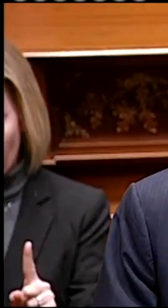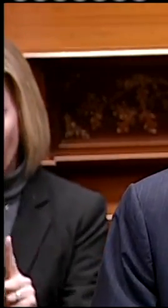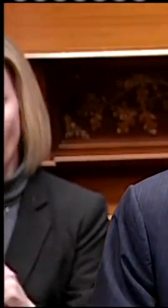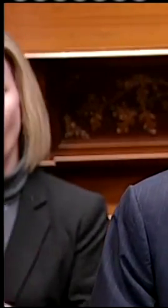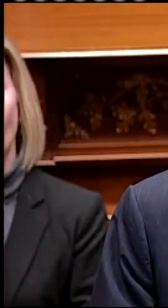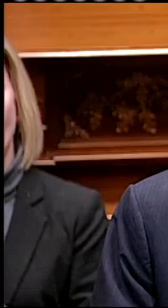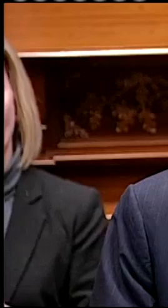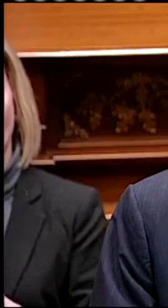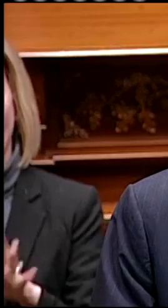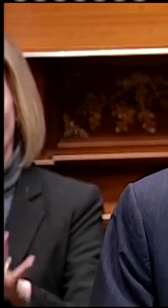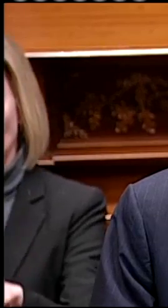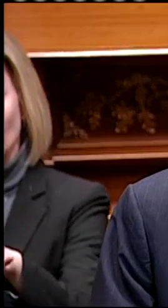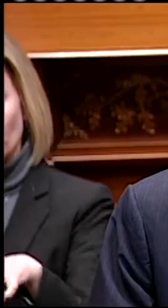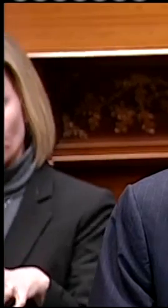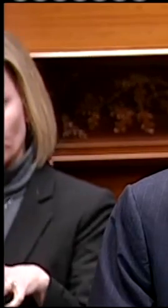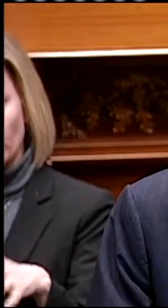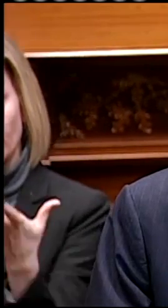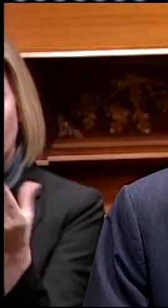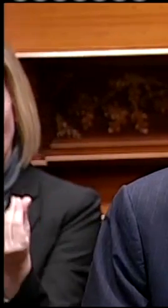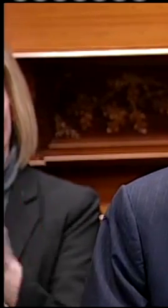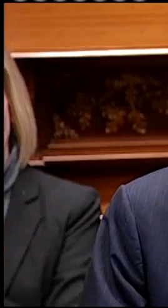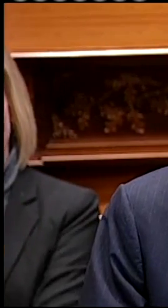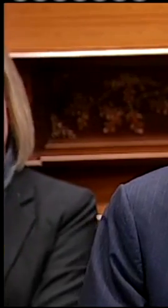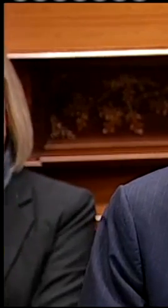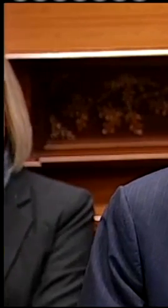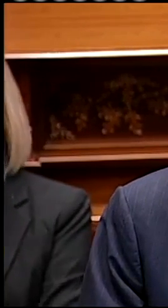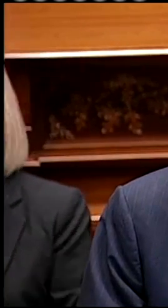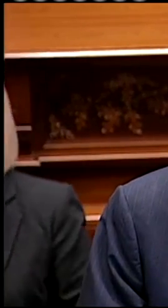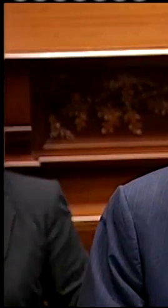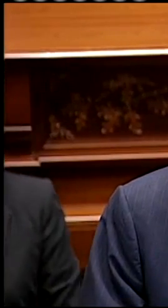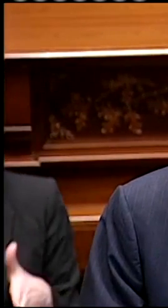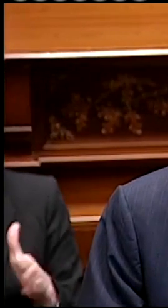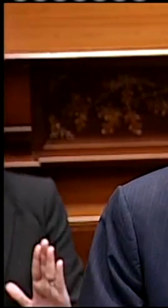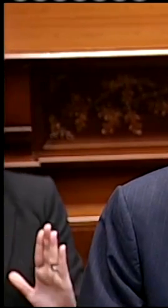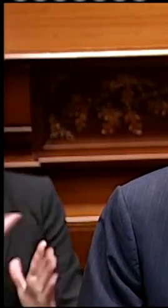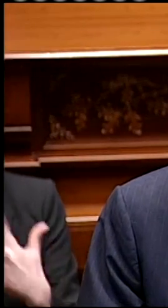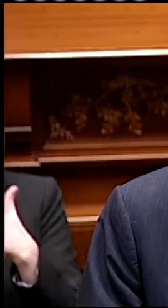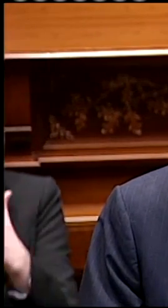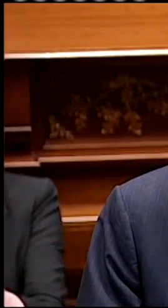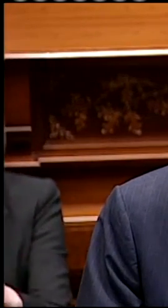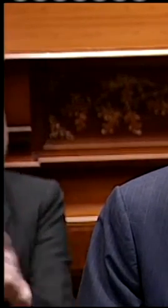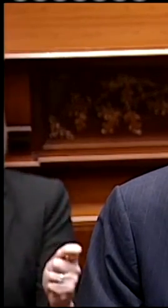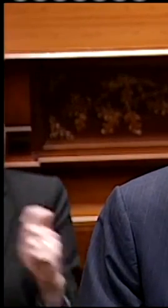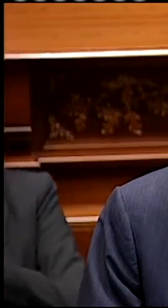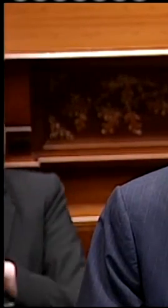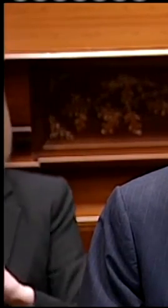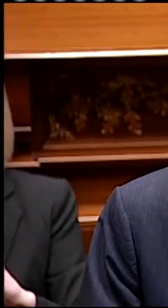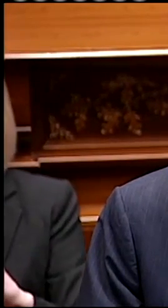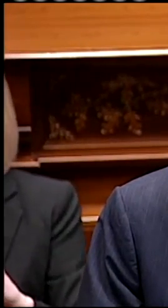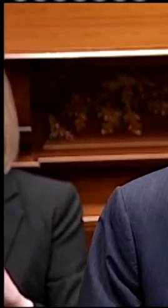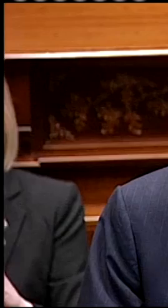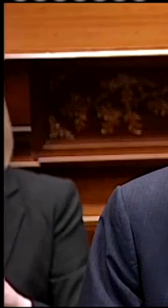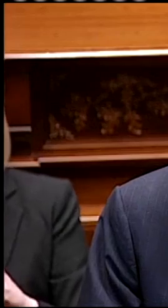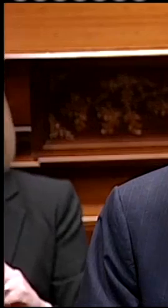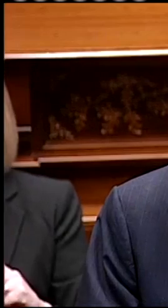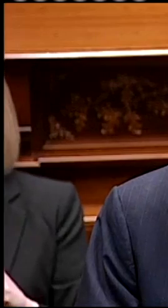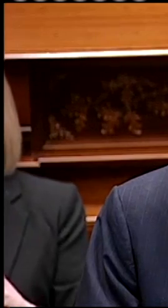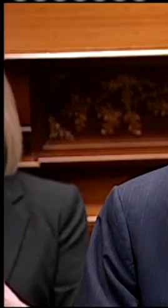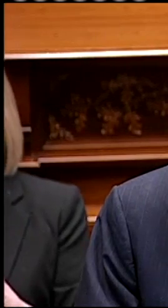to freeze property taxes. It will allow us to begin reforming our out-of-date tax